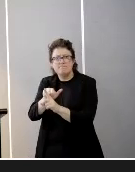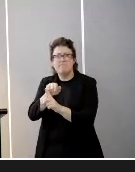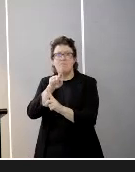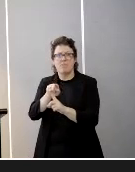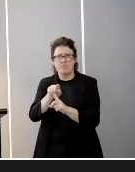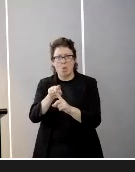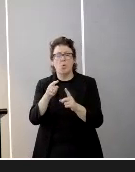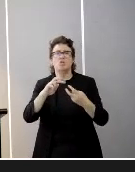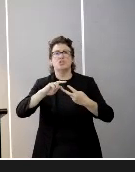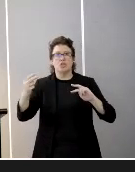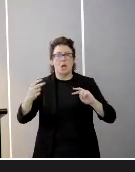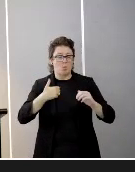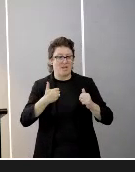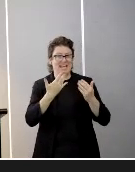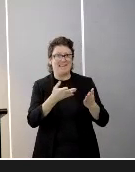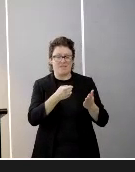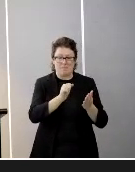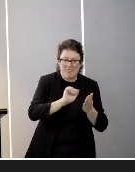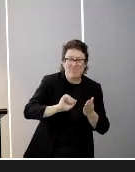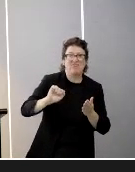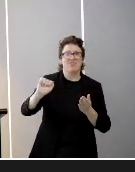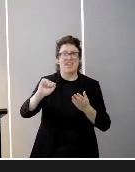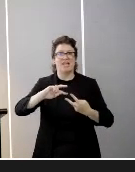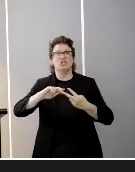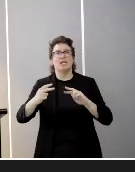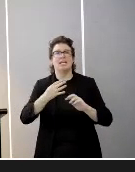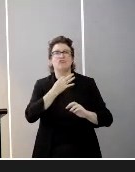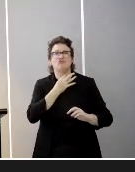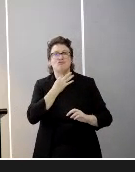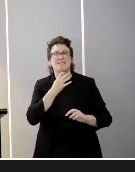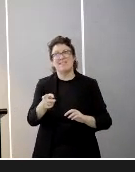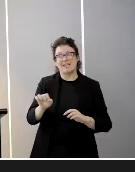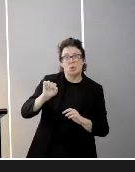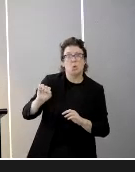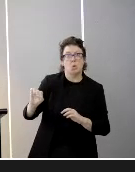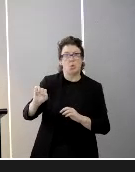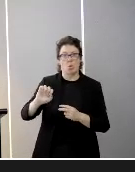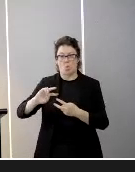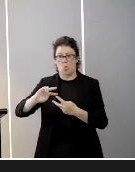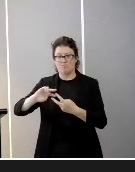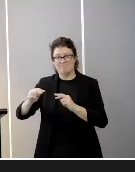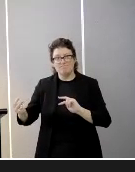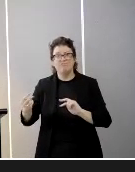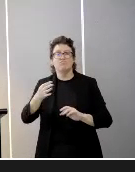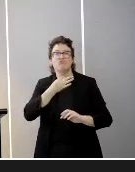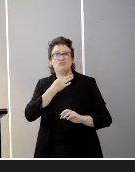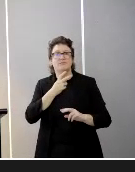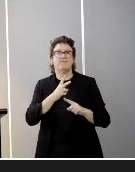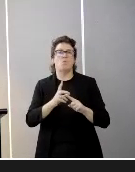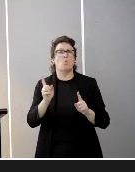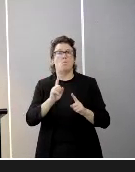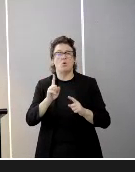then give someone a personal genetic risk score, which says, for this individual, this is your genetic risk of depression or